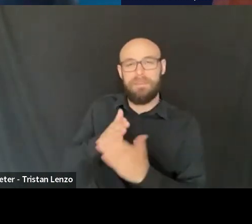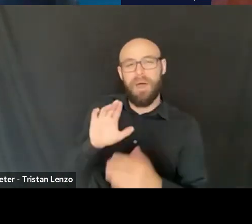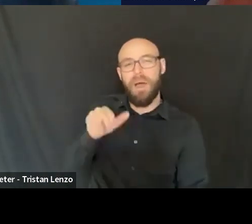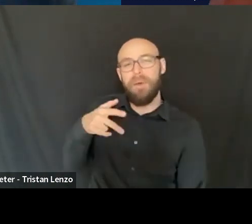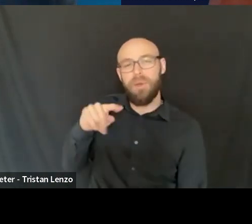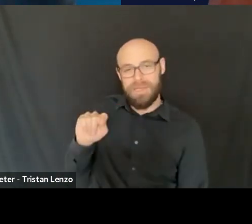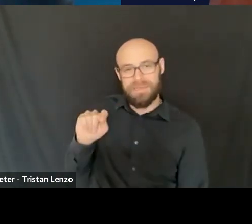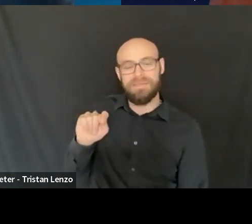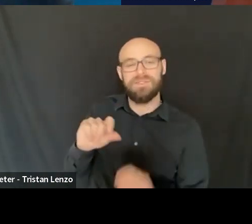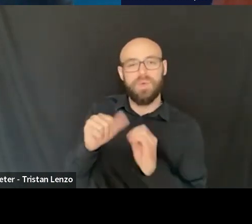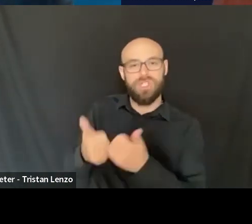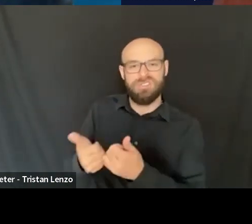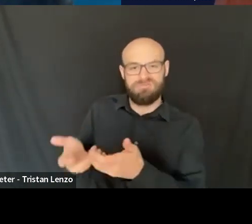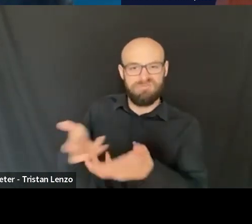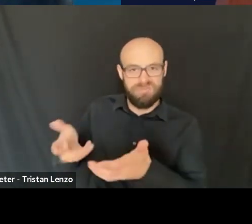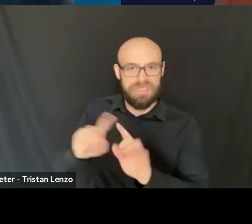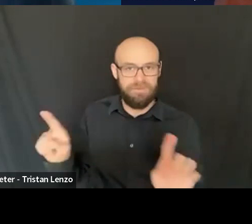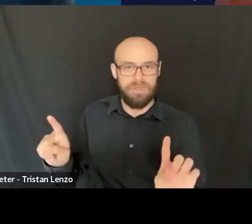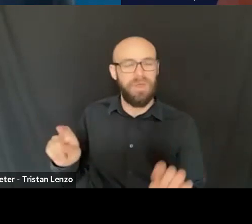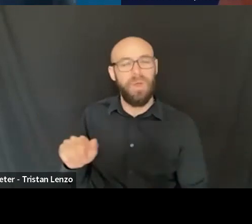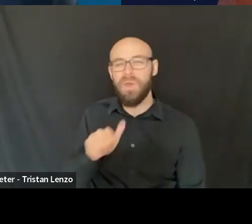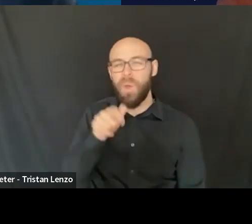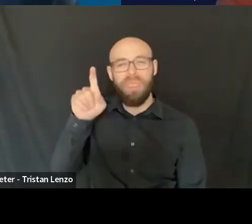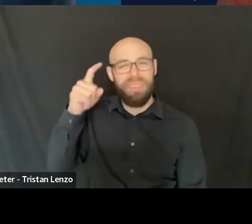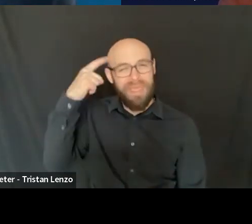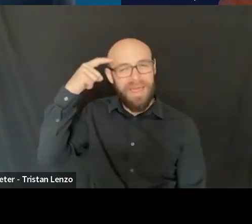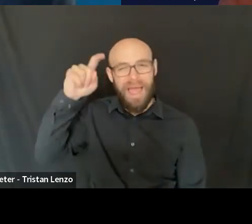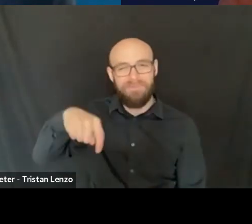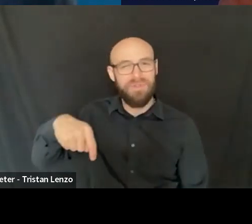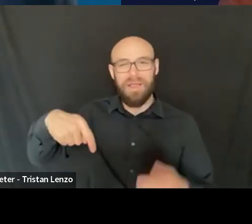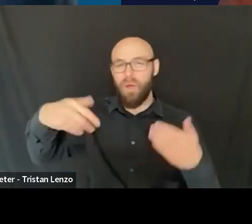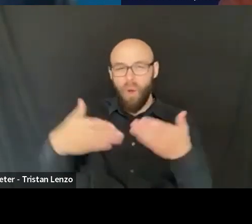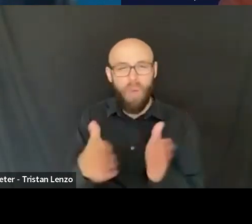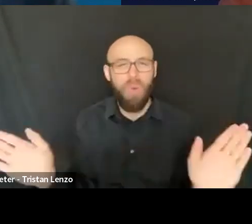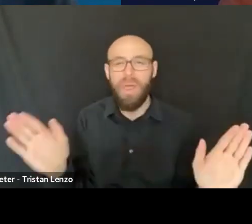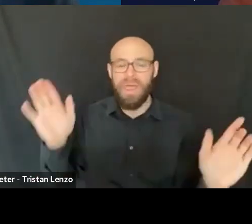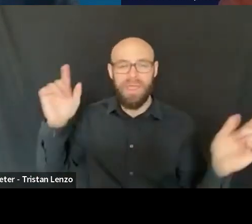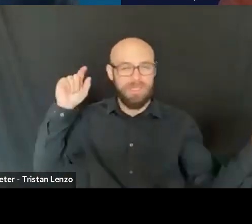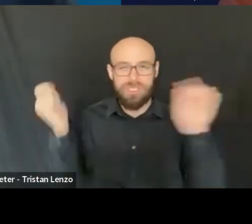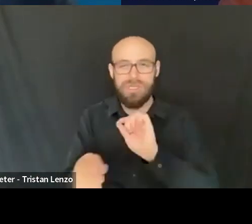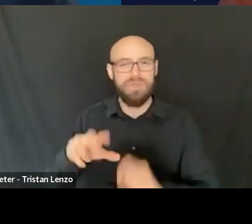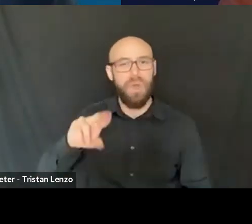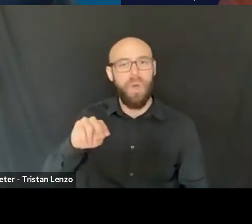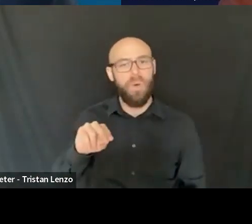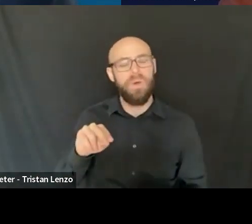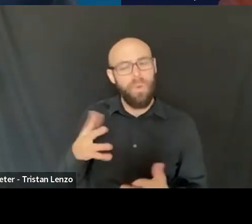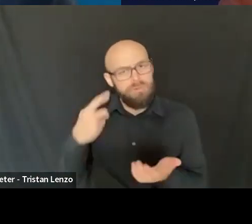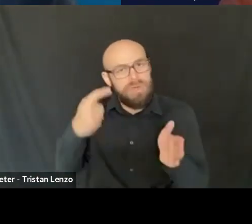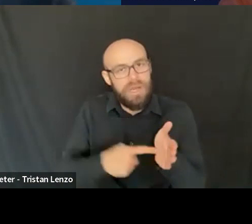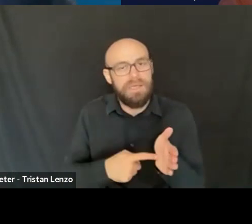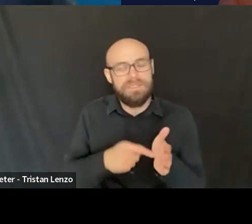say that it's something we need to do across the board, because I feel like there's some that are already doing that, and I do want to recognize that. But I feel like that is going